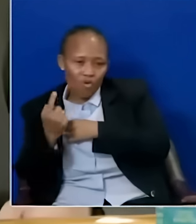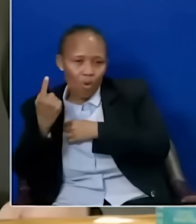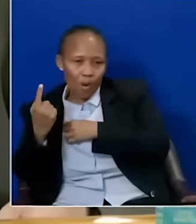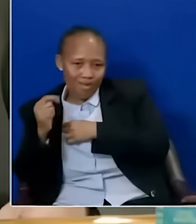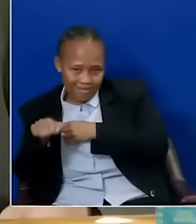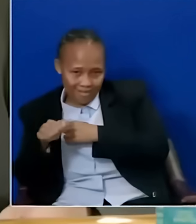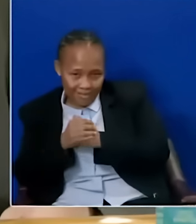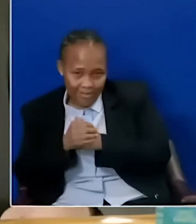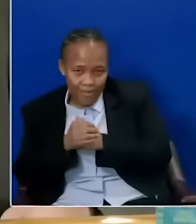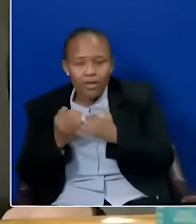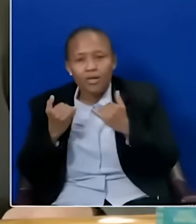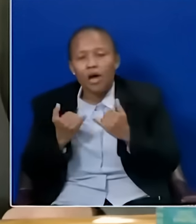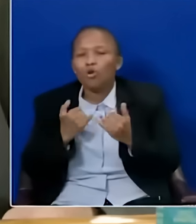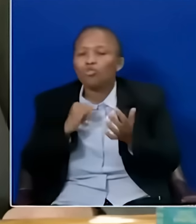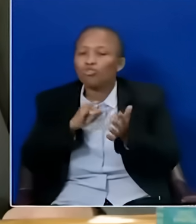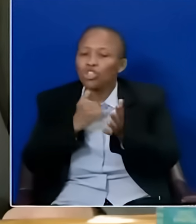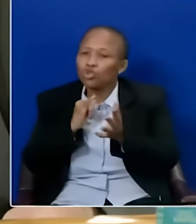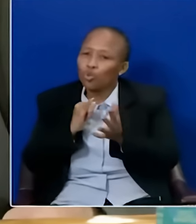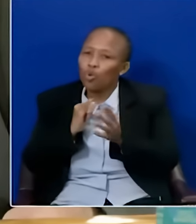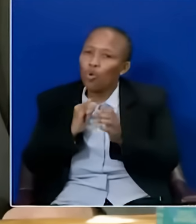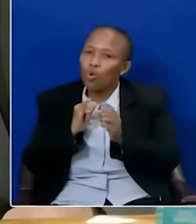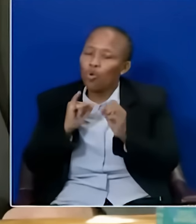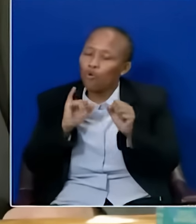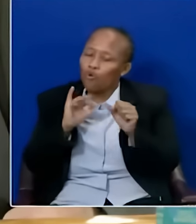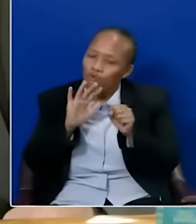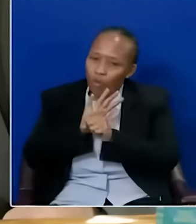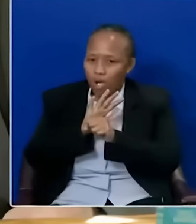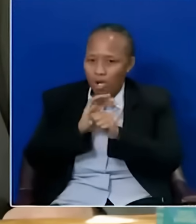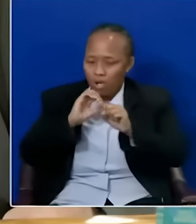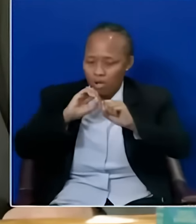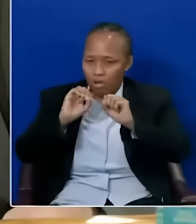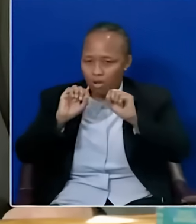to complete that picture, when he was asked,